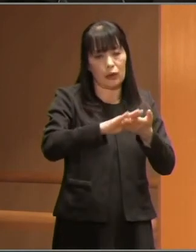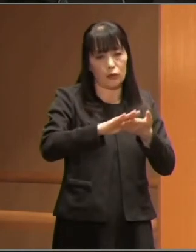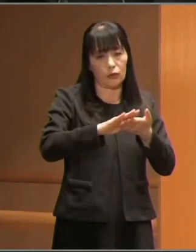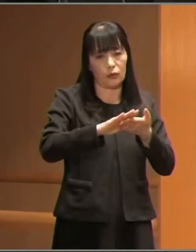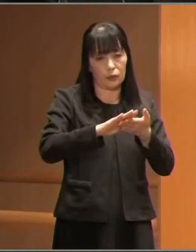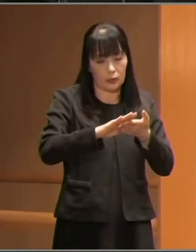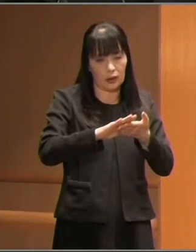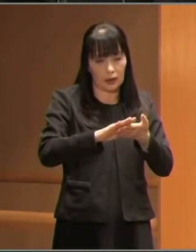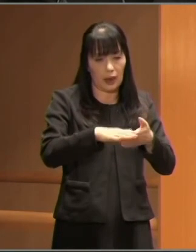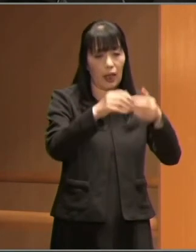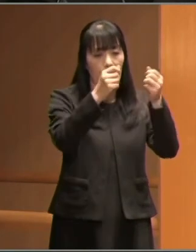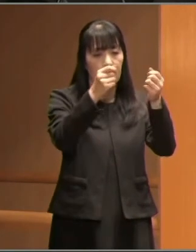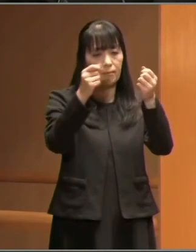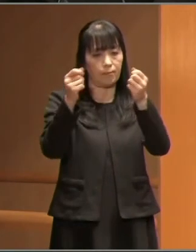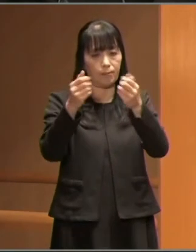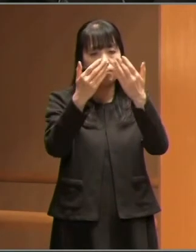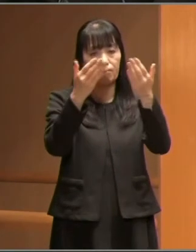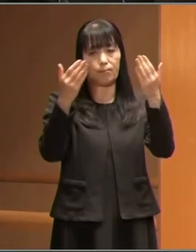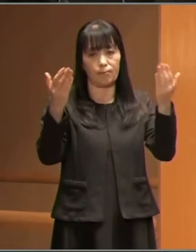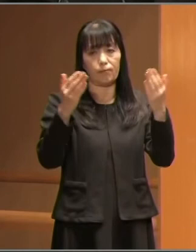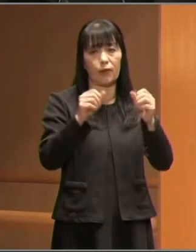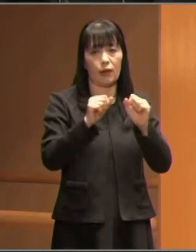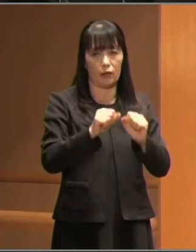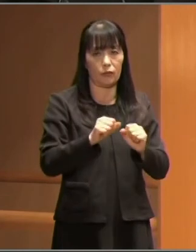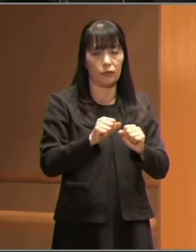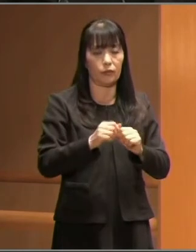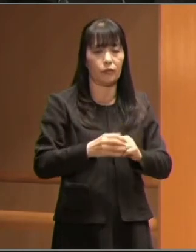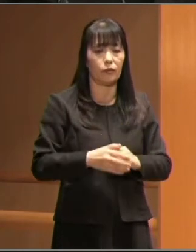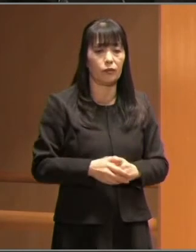and photos on these paper.